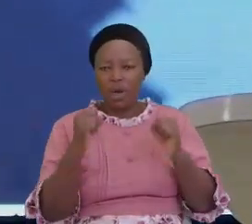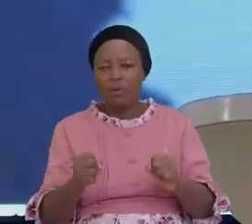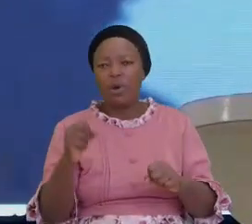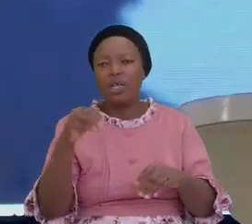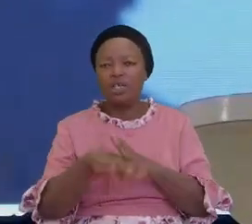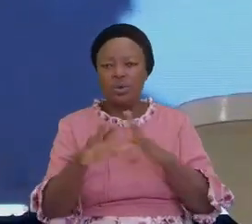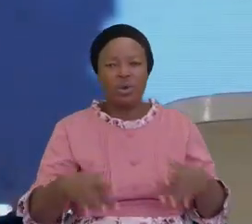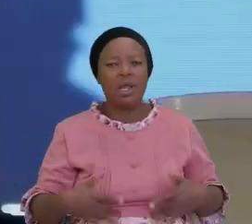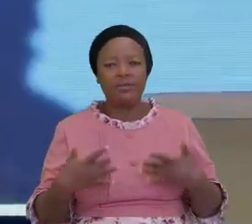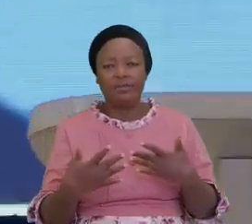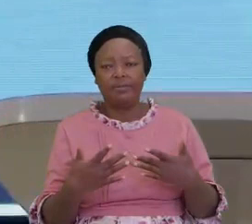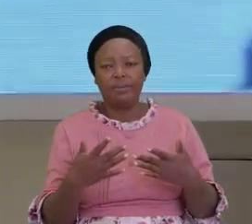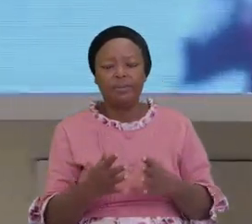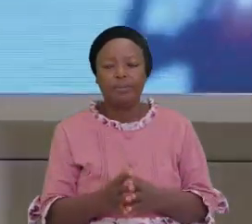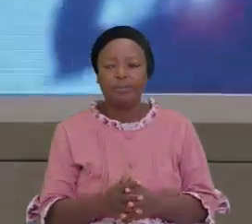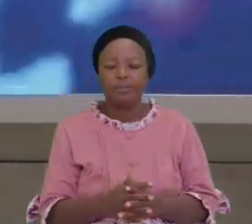your life.